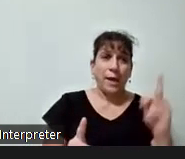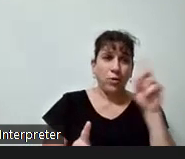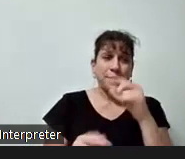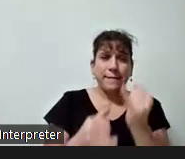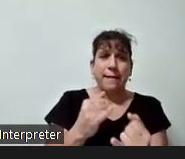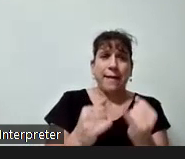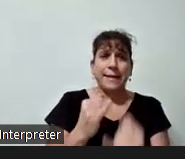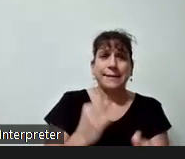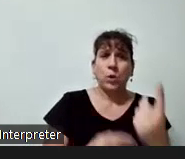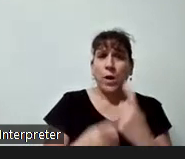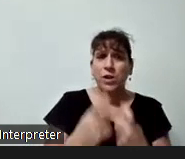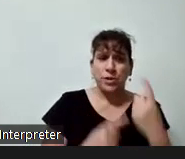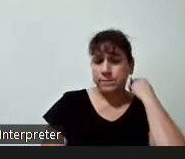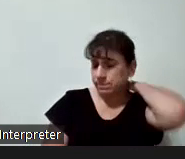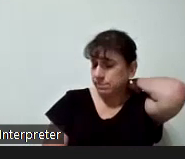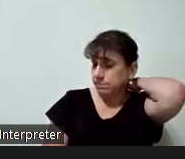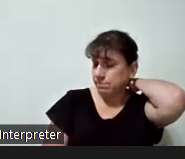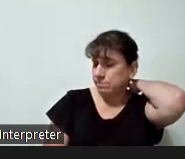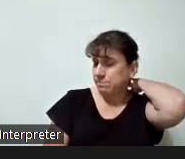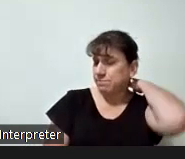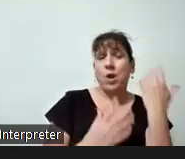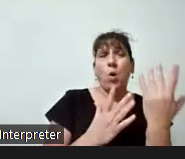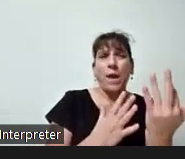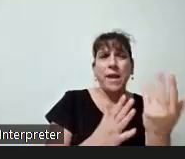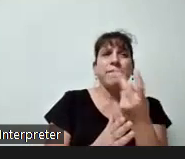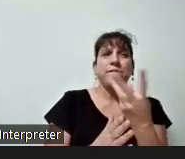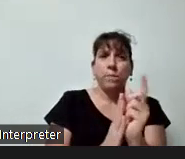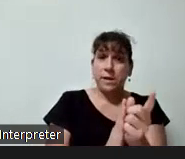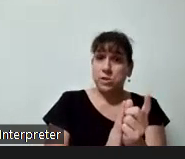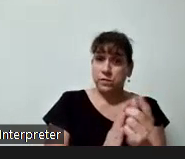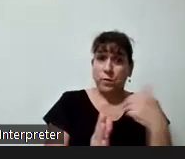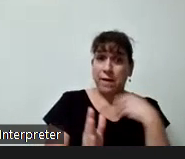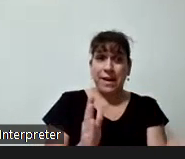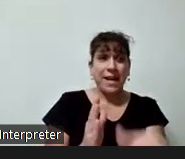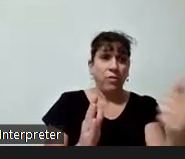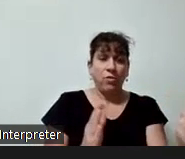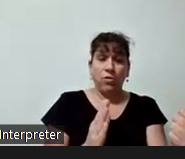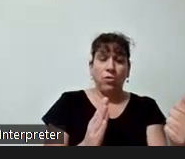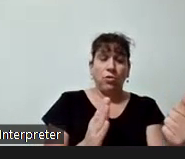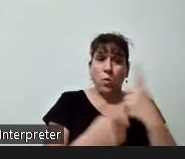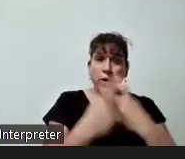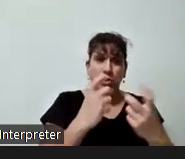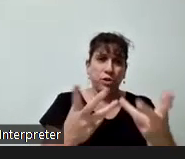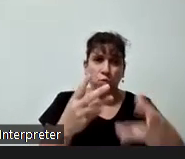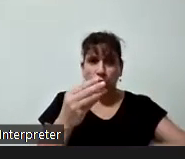last question. We'll give it a couple more minutes if you guys have any additional questions that you'd like to